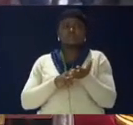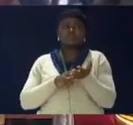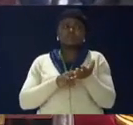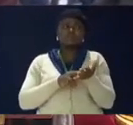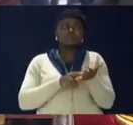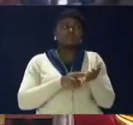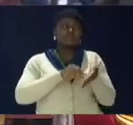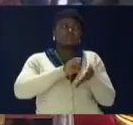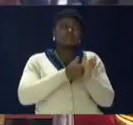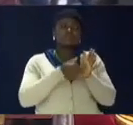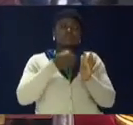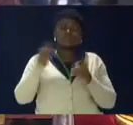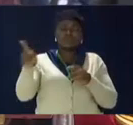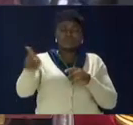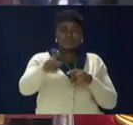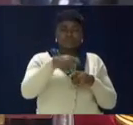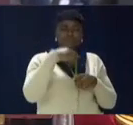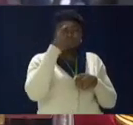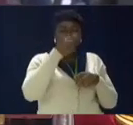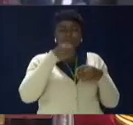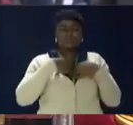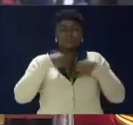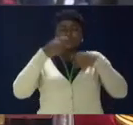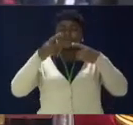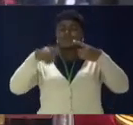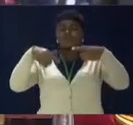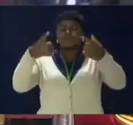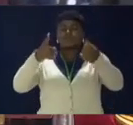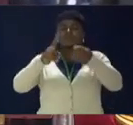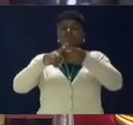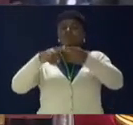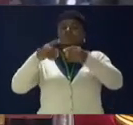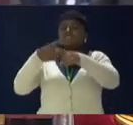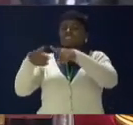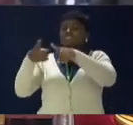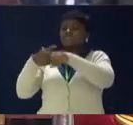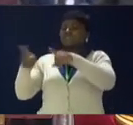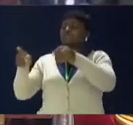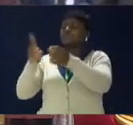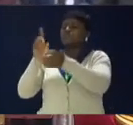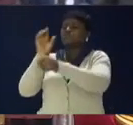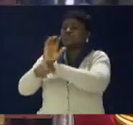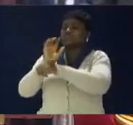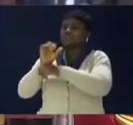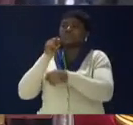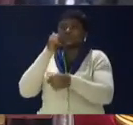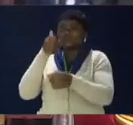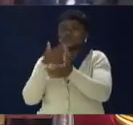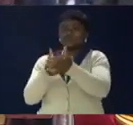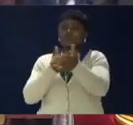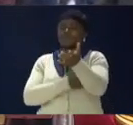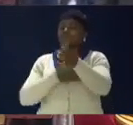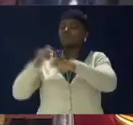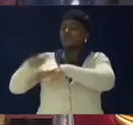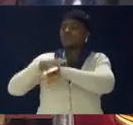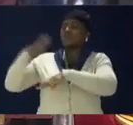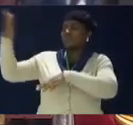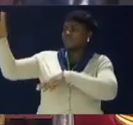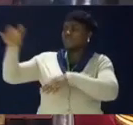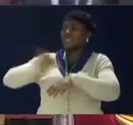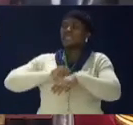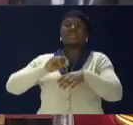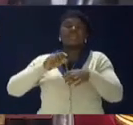For those of you who have to go to your various churches tomorrow morning, over there, I believe you should do